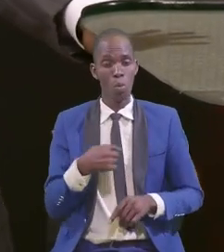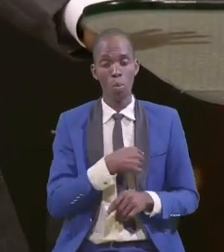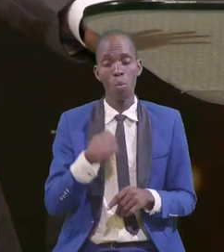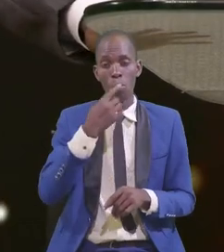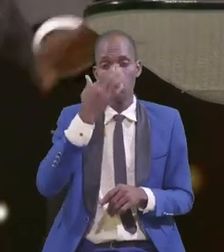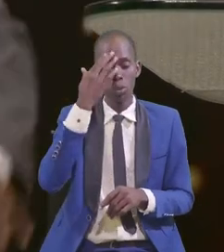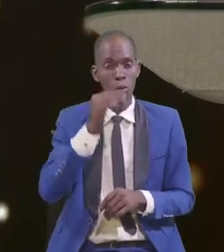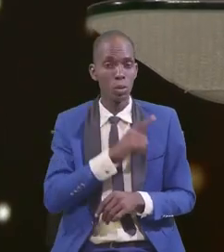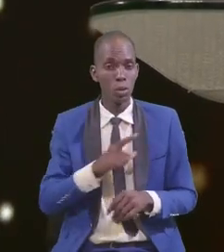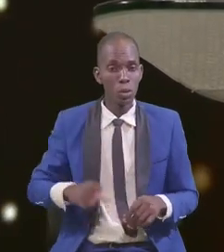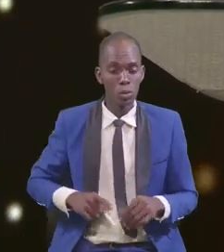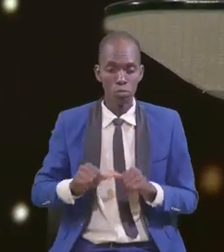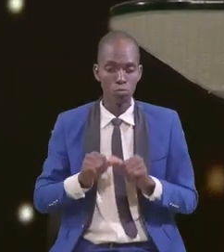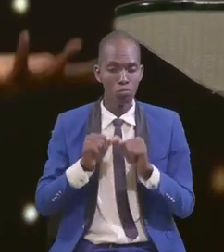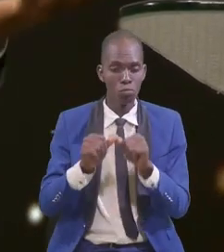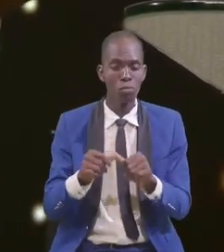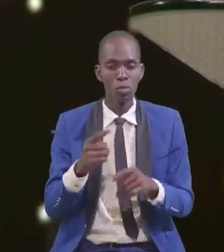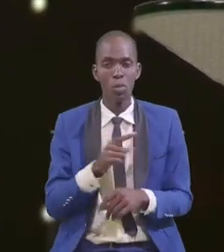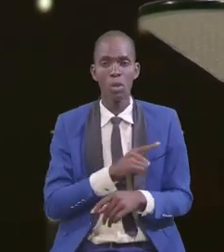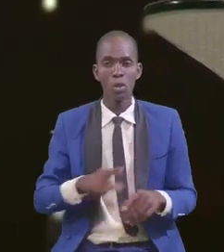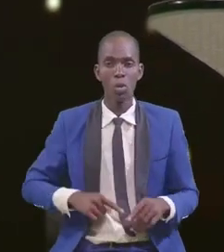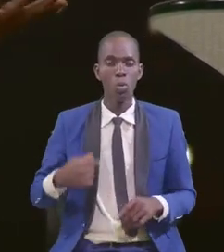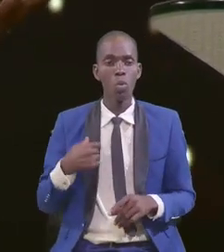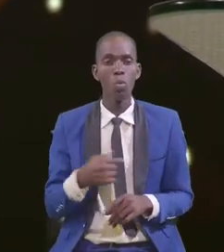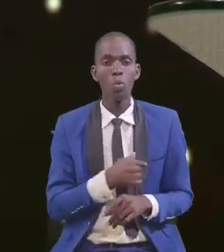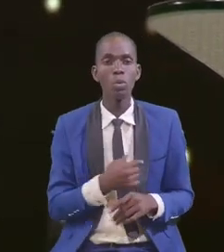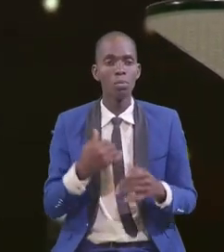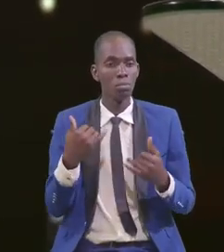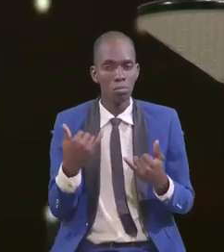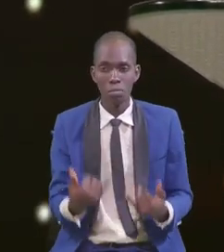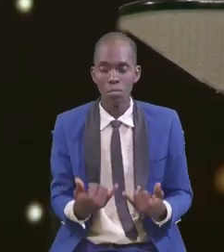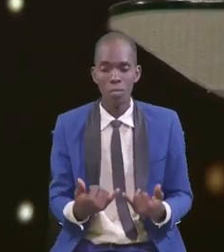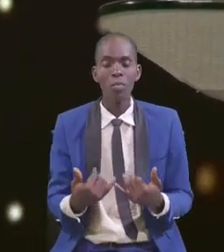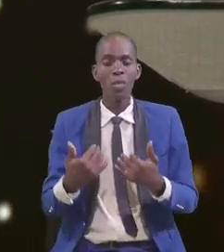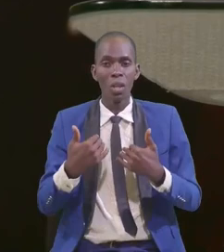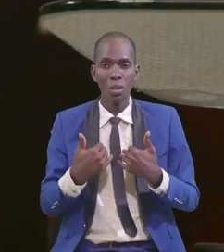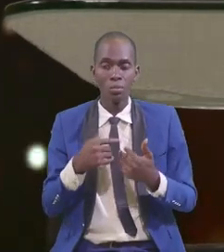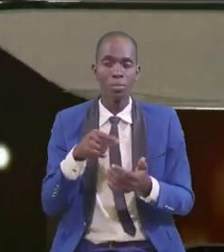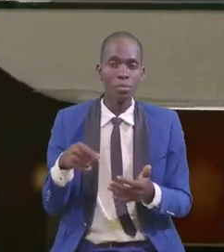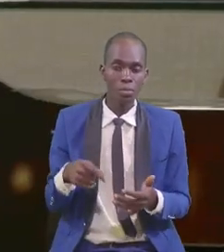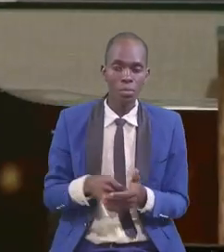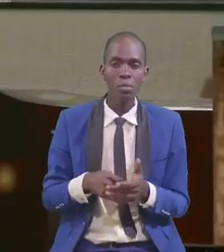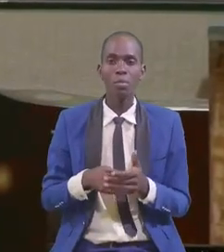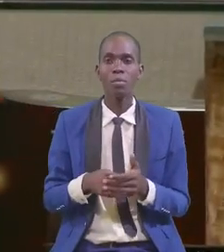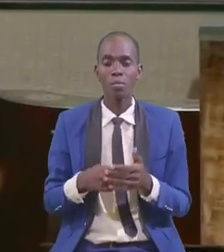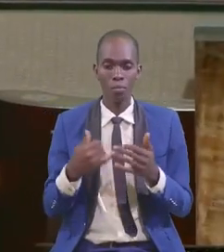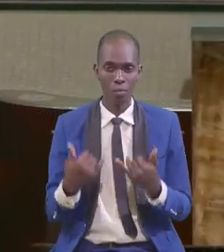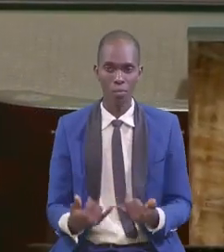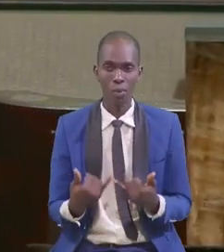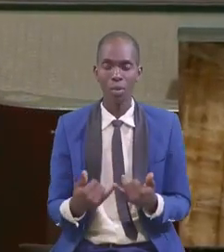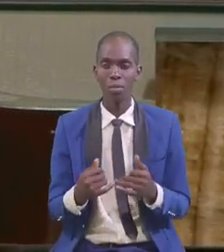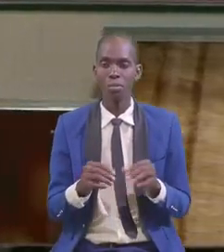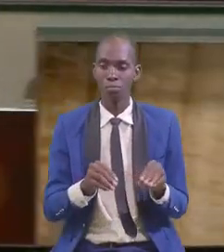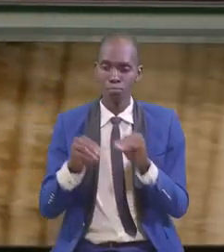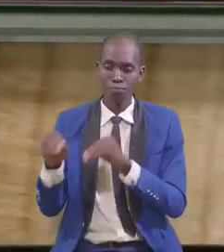the Lord, we have this present placement, even of temporary blessings in these end